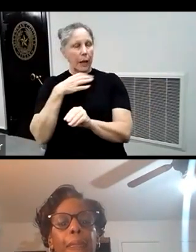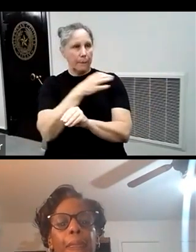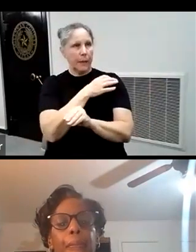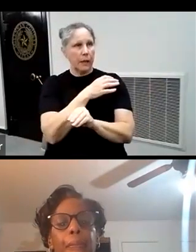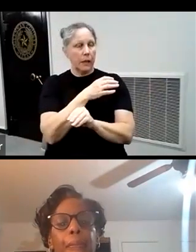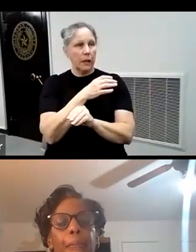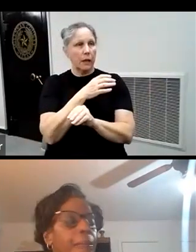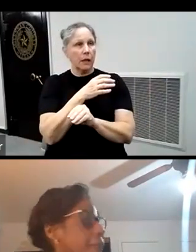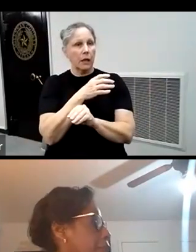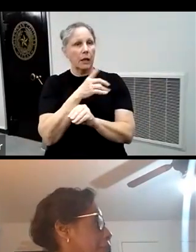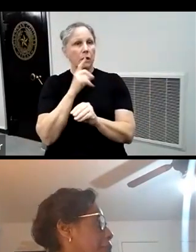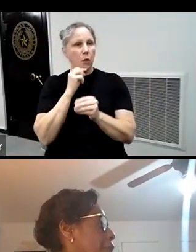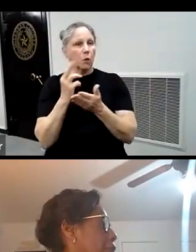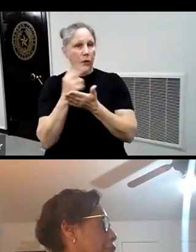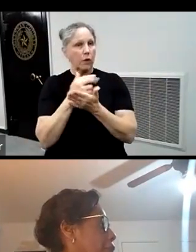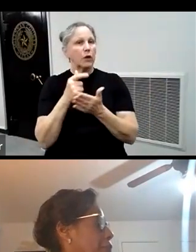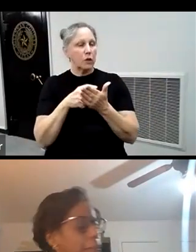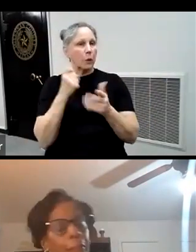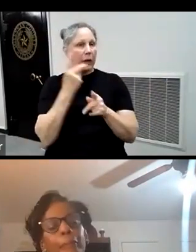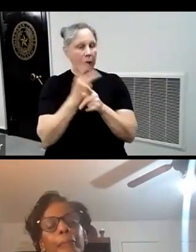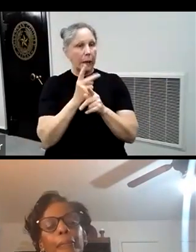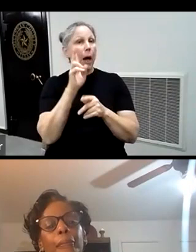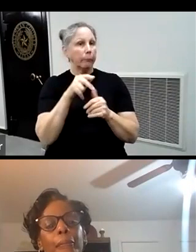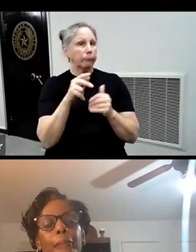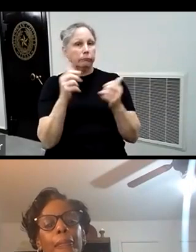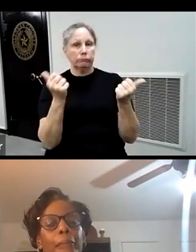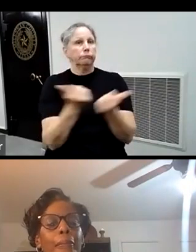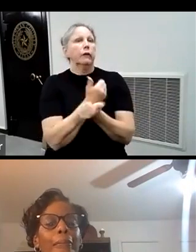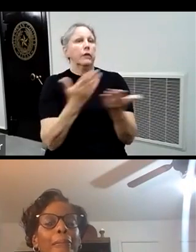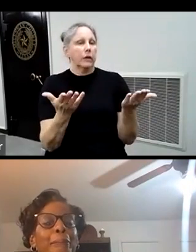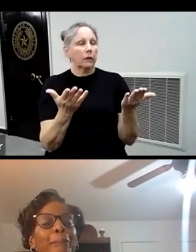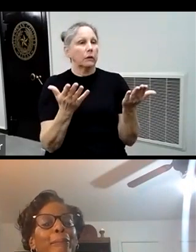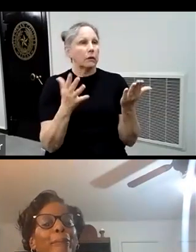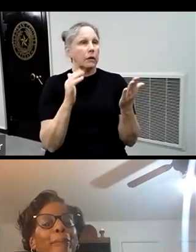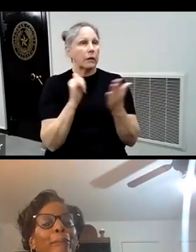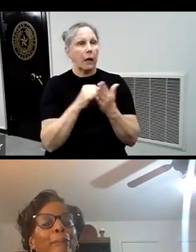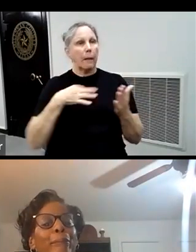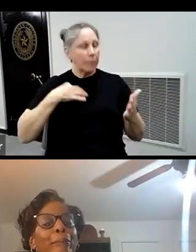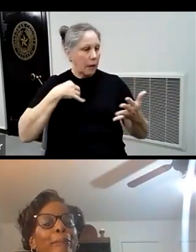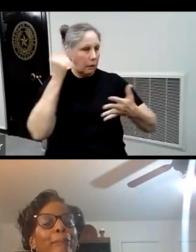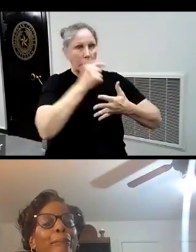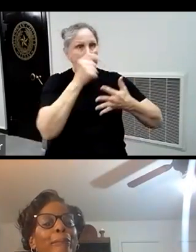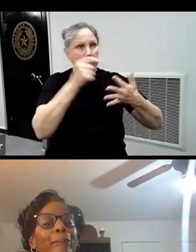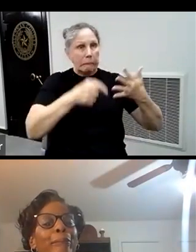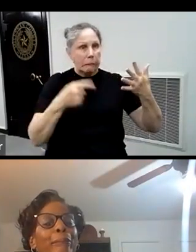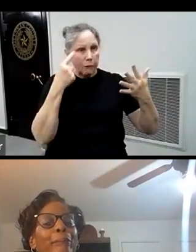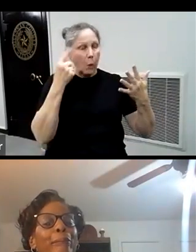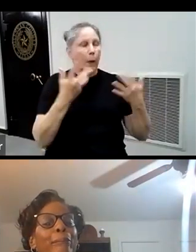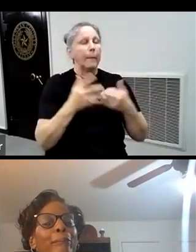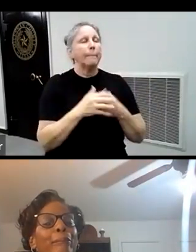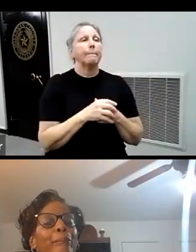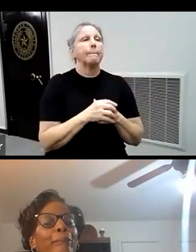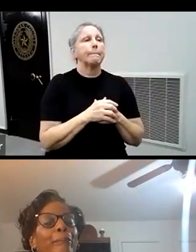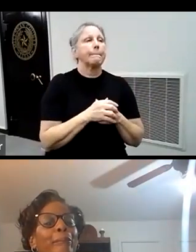to review, so we can kind of keep count, what we're applying for and what we're getting.